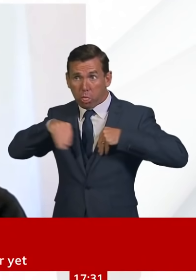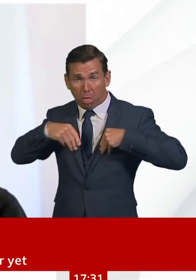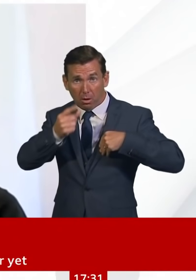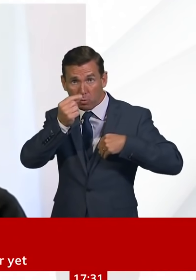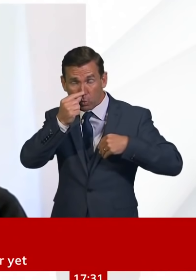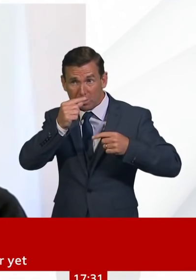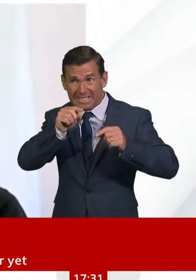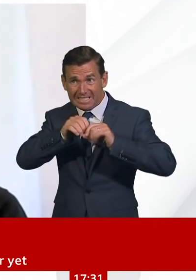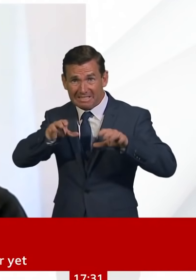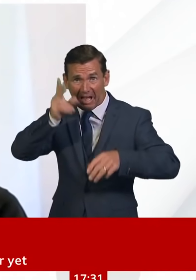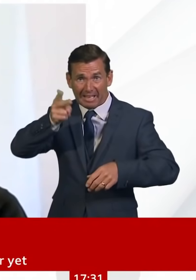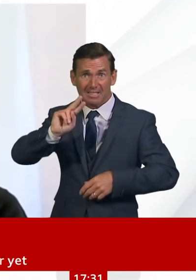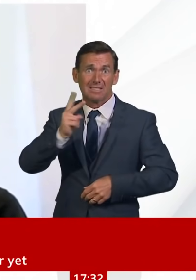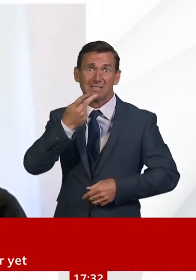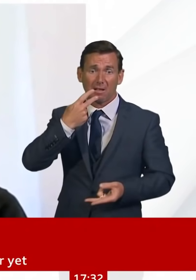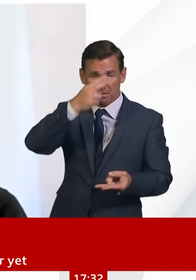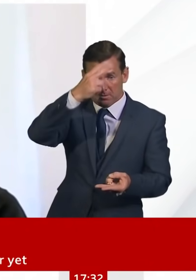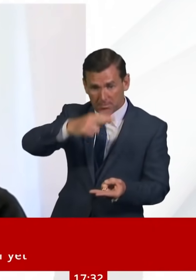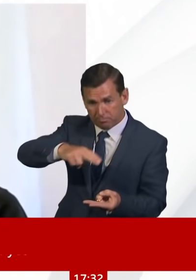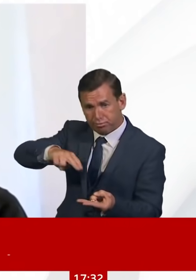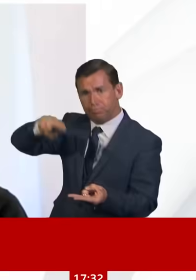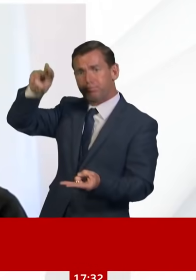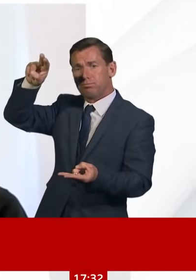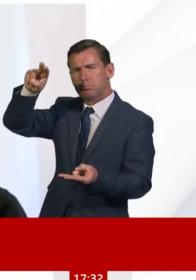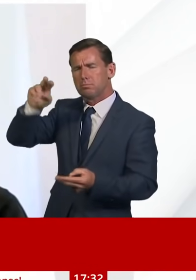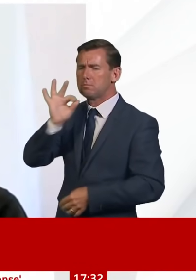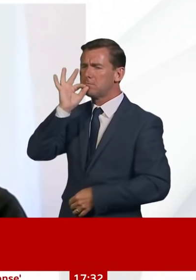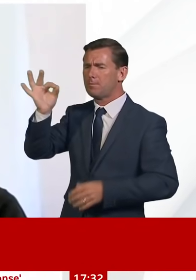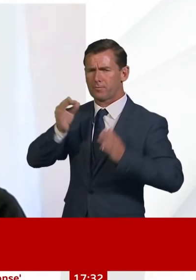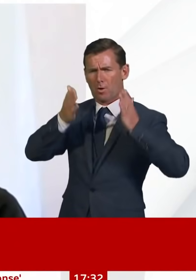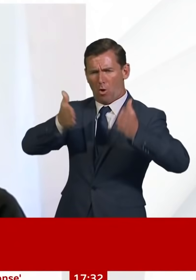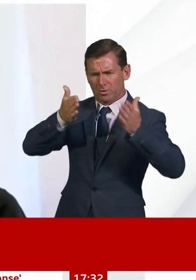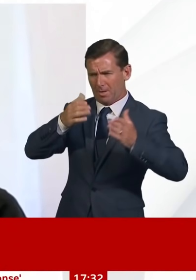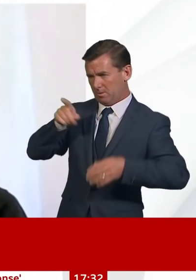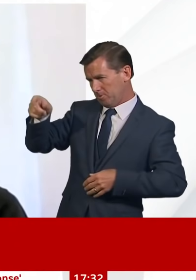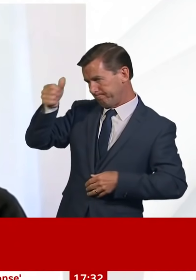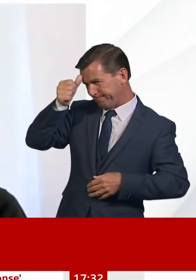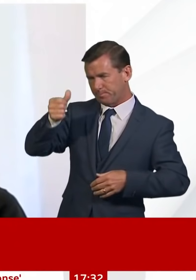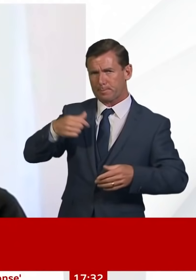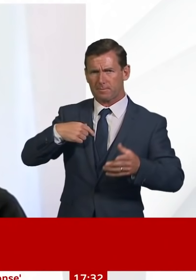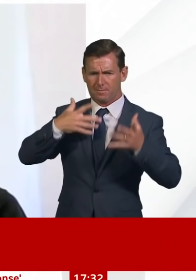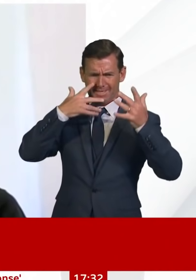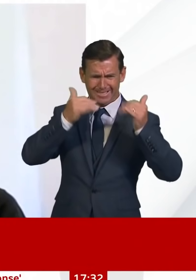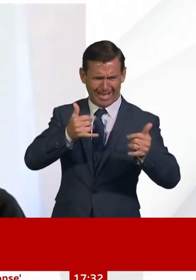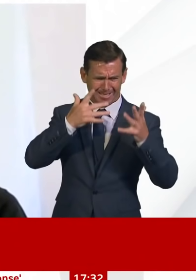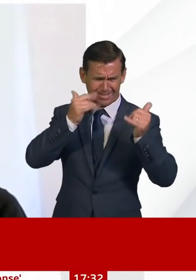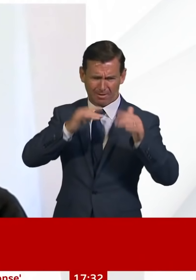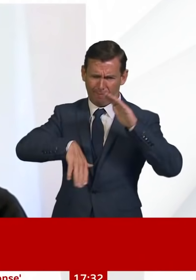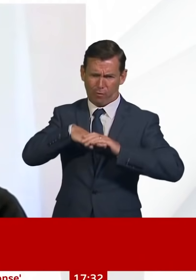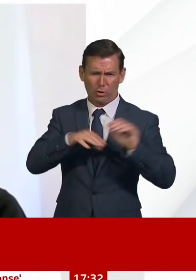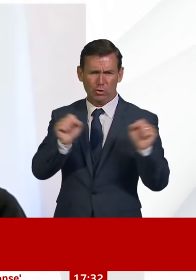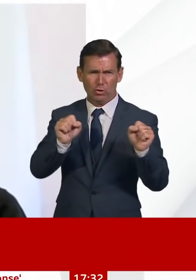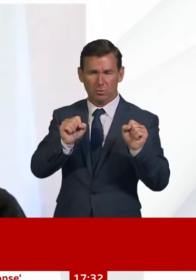about transmission in hospitals at the moment, as well as the huge amounts of unused testing capacity we have right now, should we now be